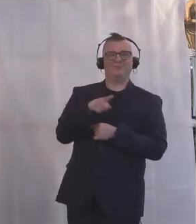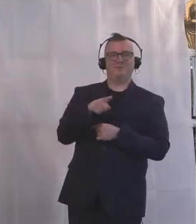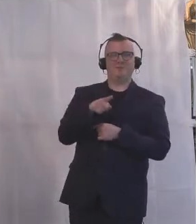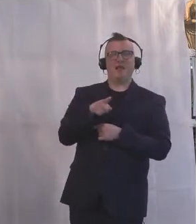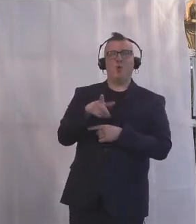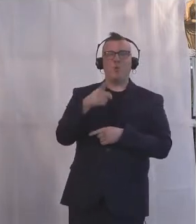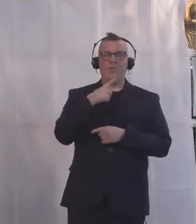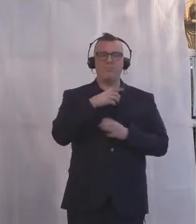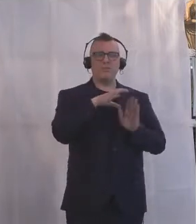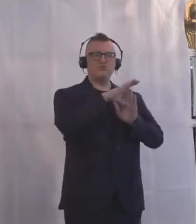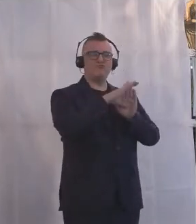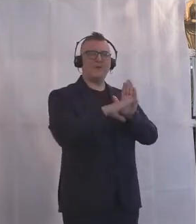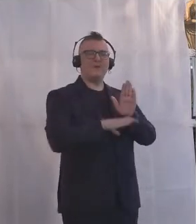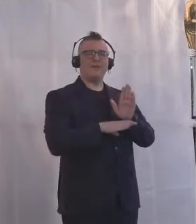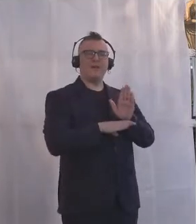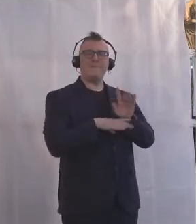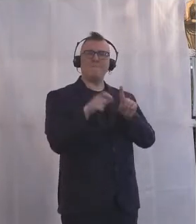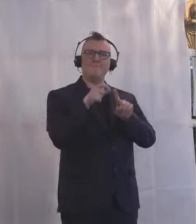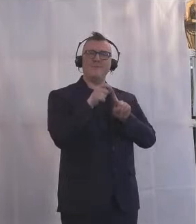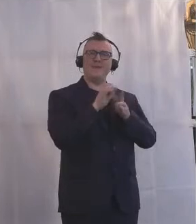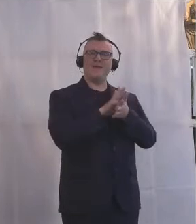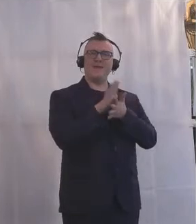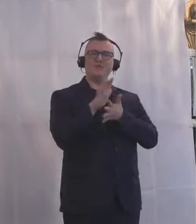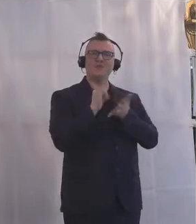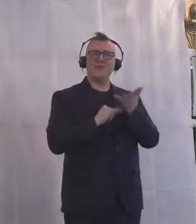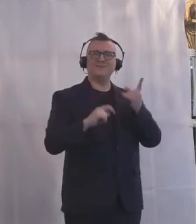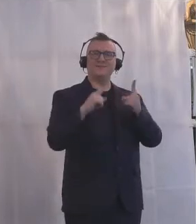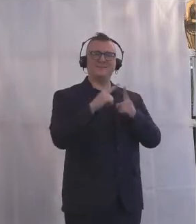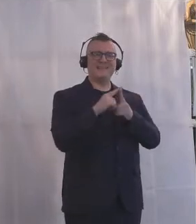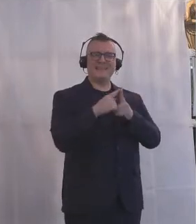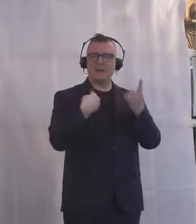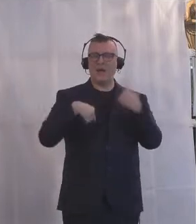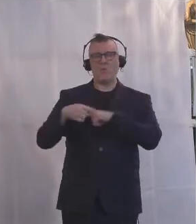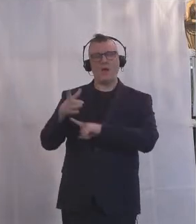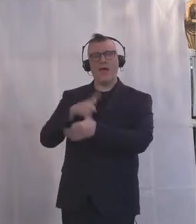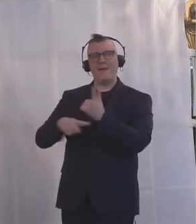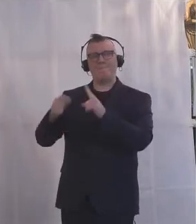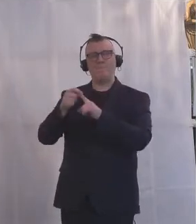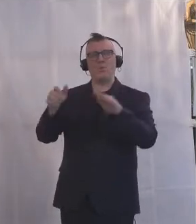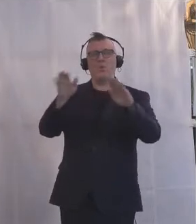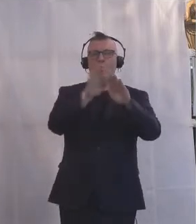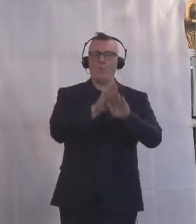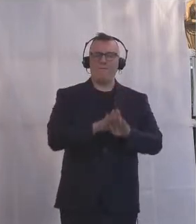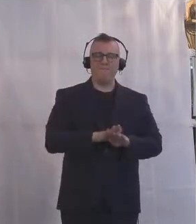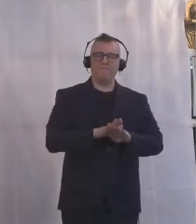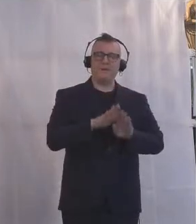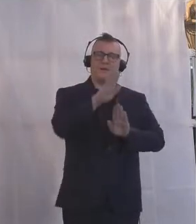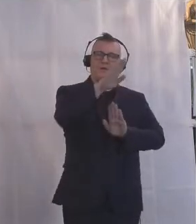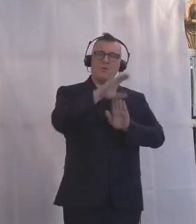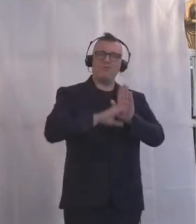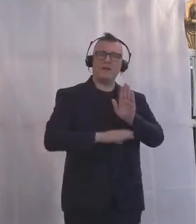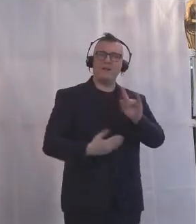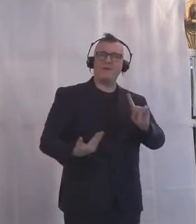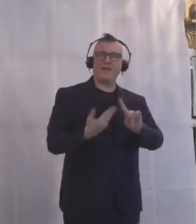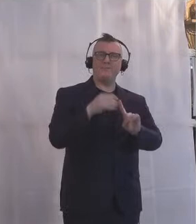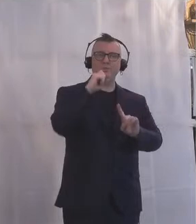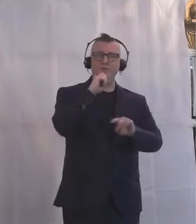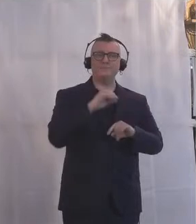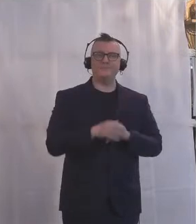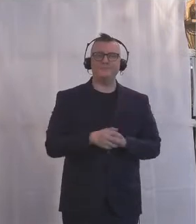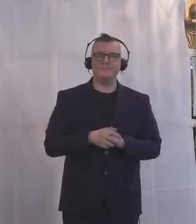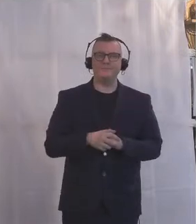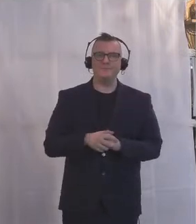PHSE target. But it is also about actually making